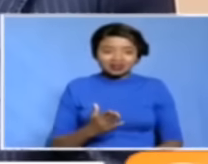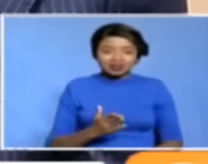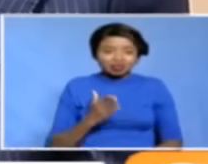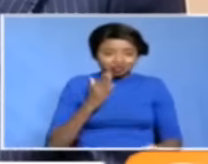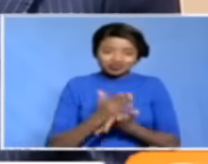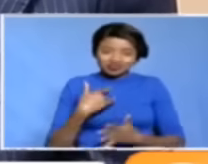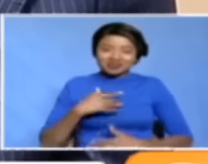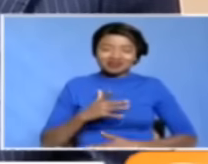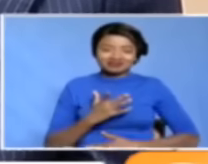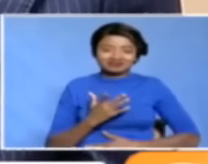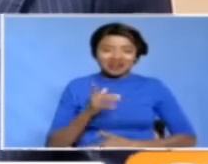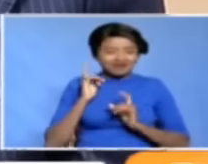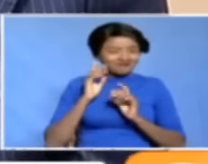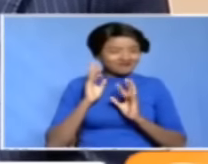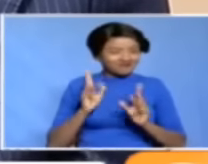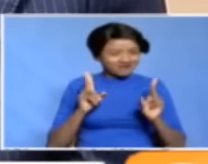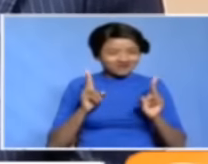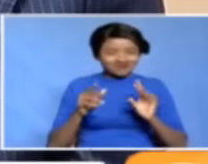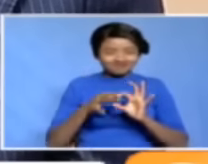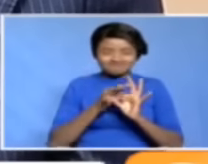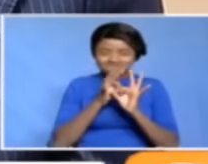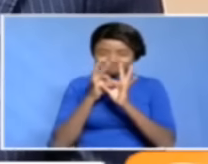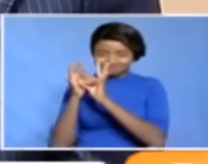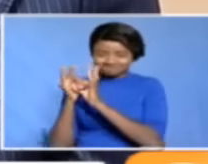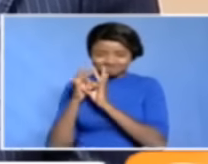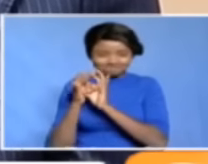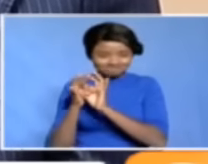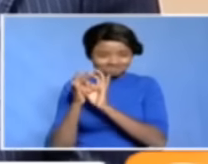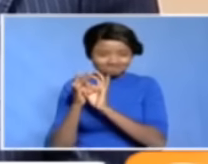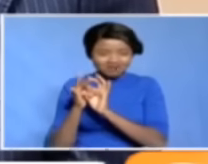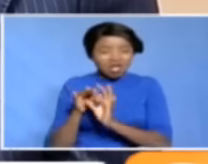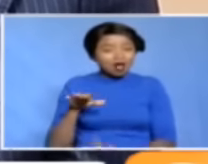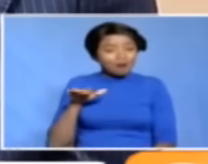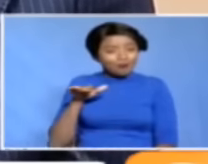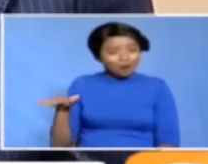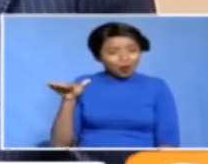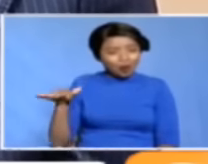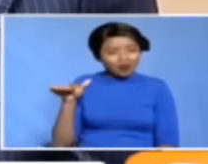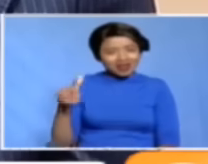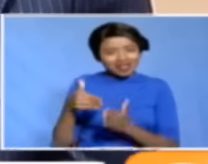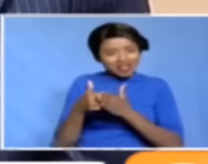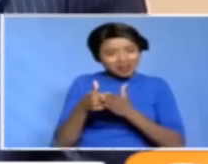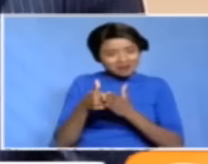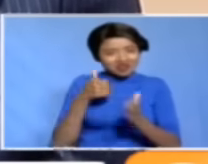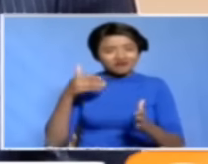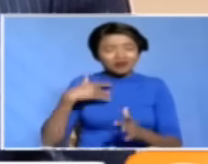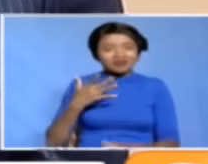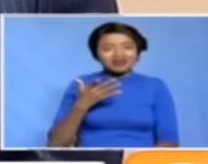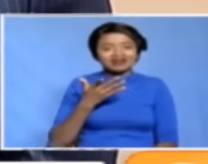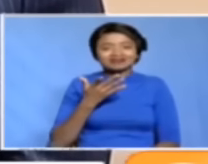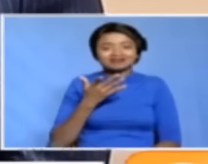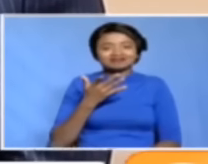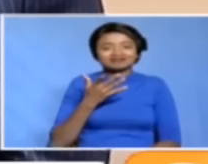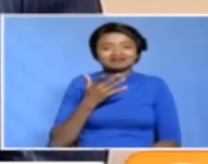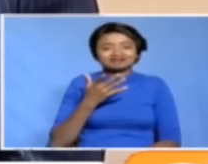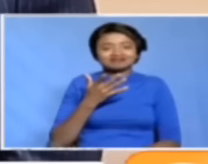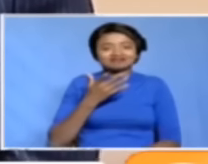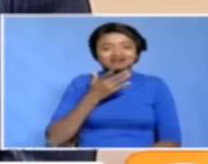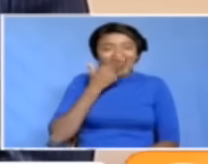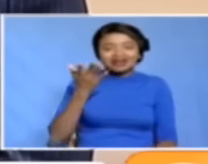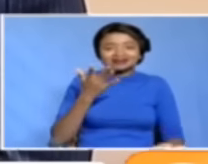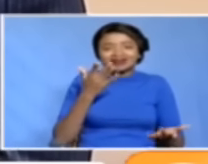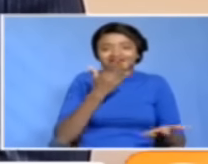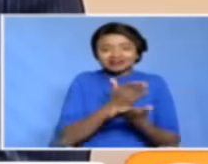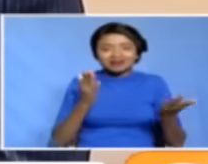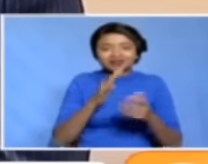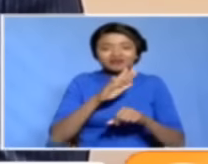my bosses. And every morning before I make a comment, even to a media guy who texts me,